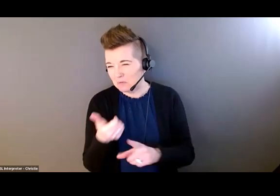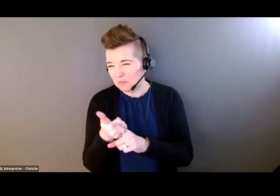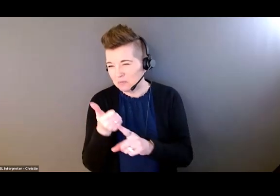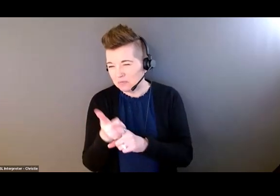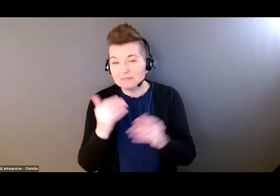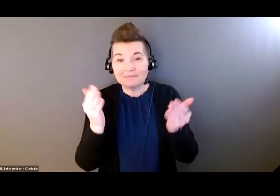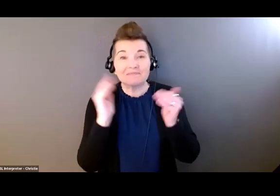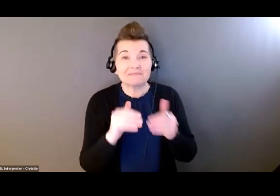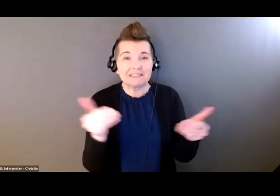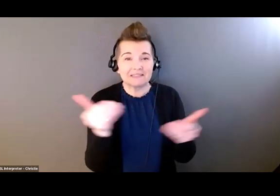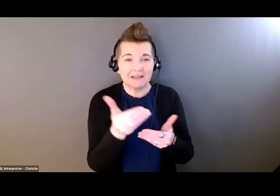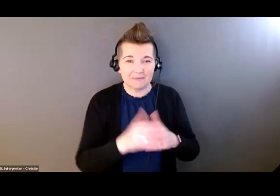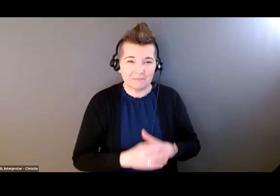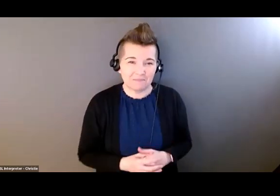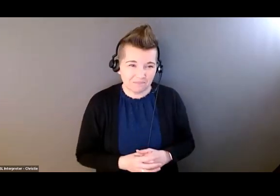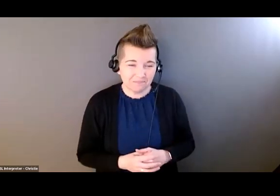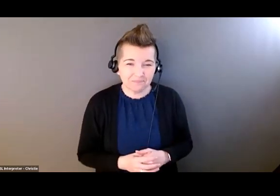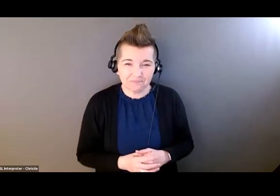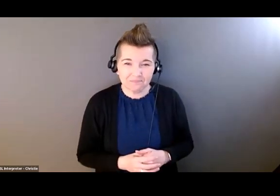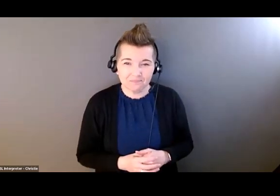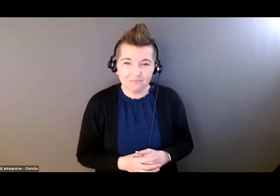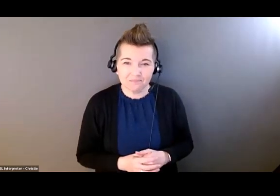much, Kimberly. Next slide, please.